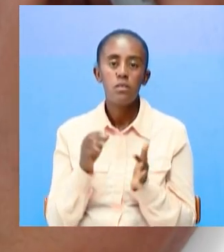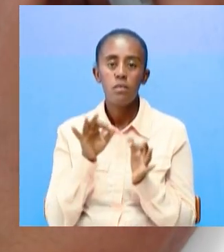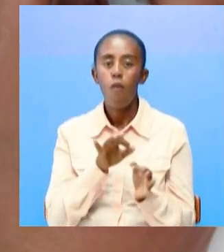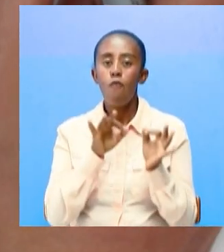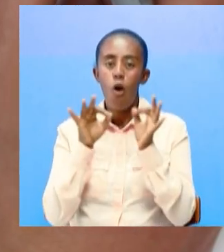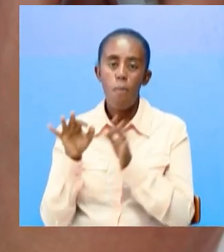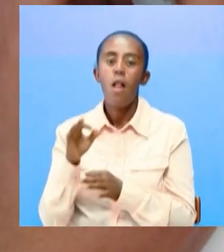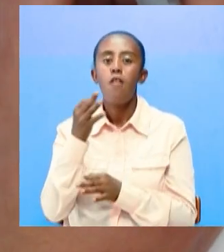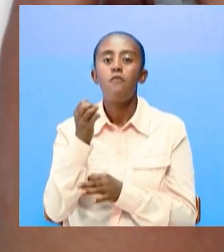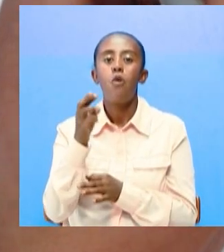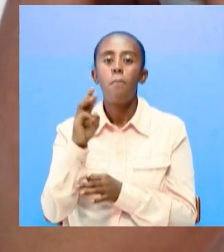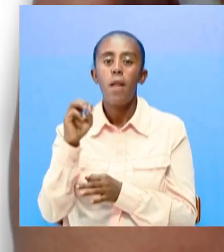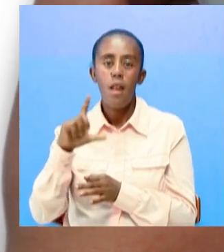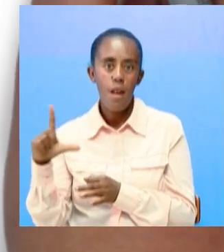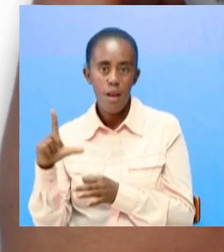formal way.